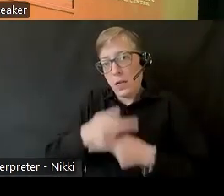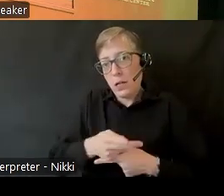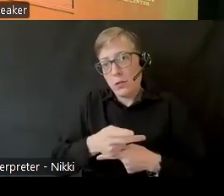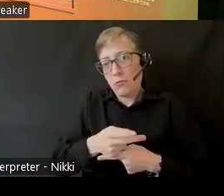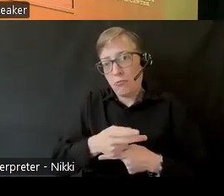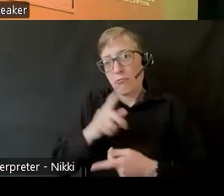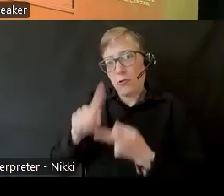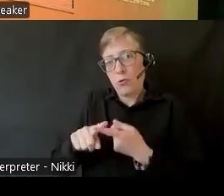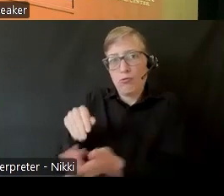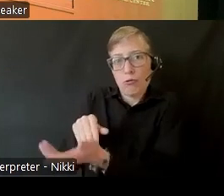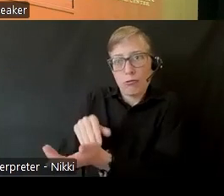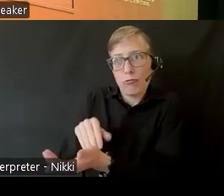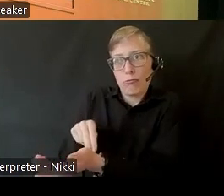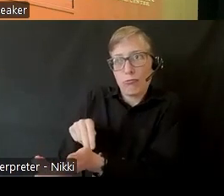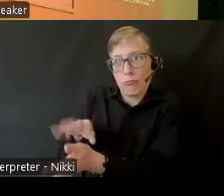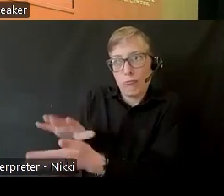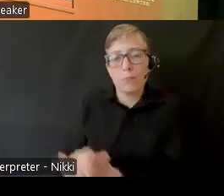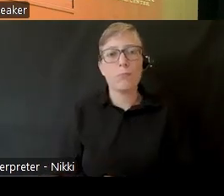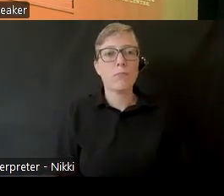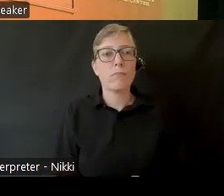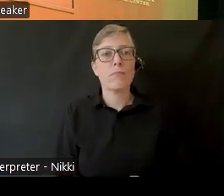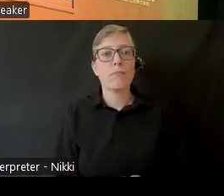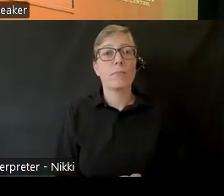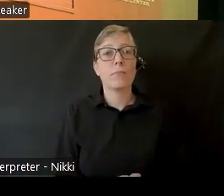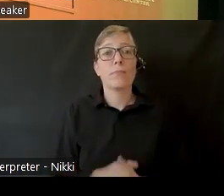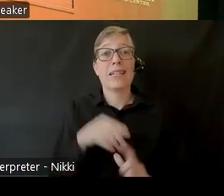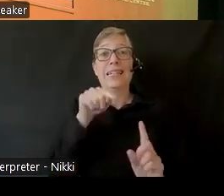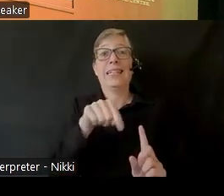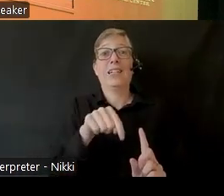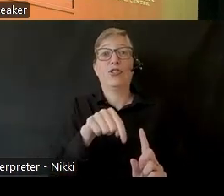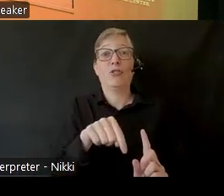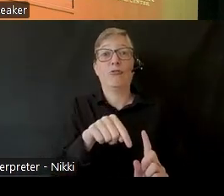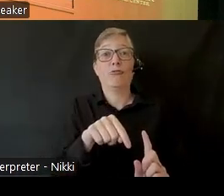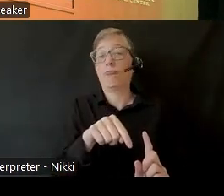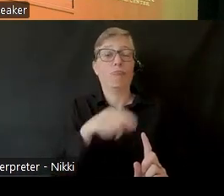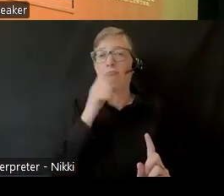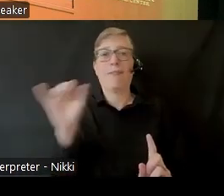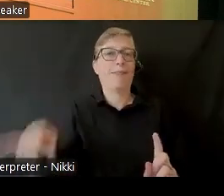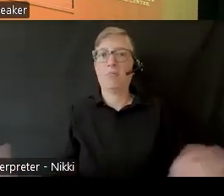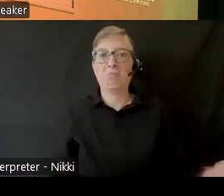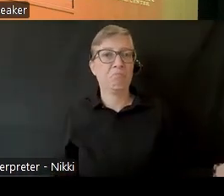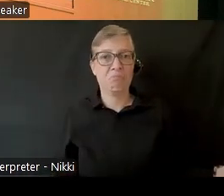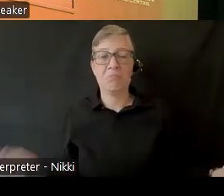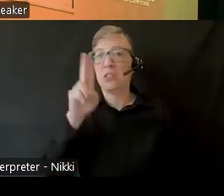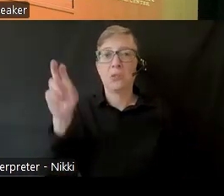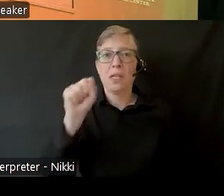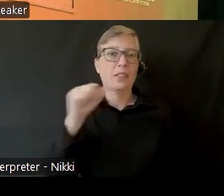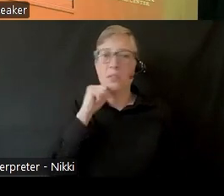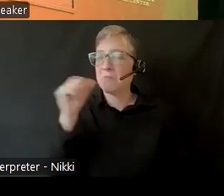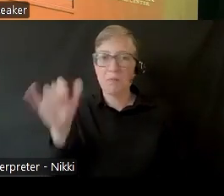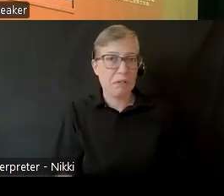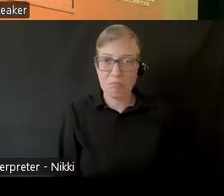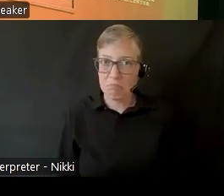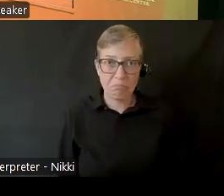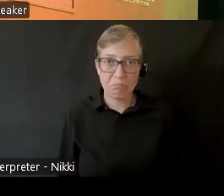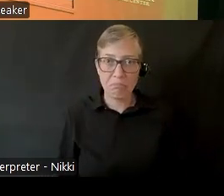providers. It's not so here, definitely in the United States. And actually, generally speaking, you go to any